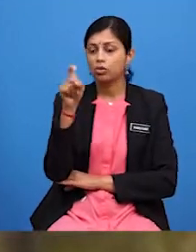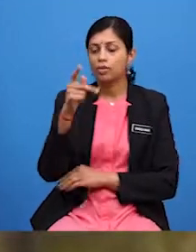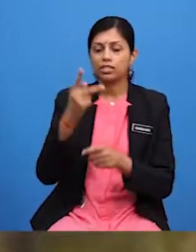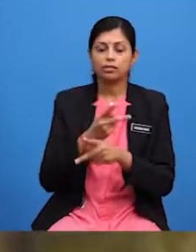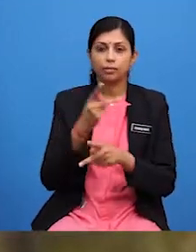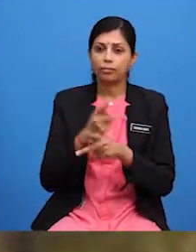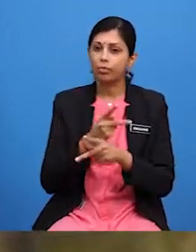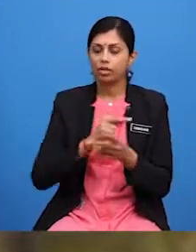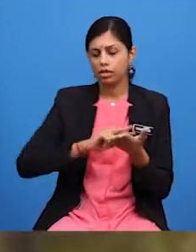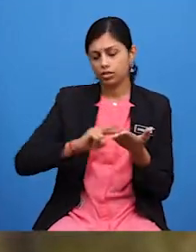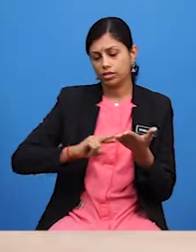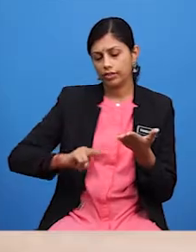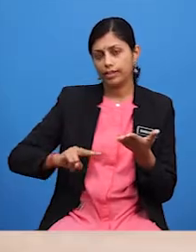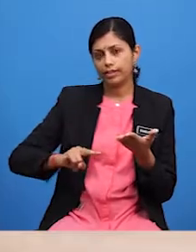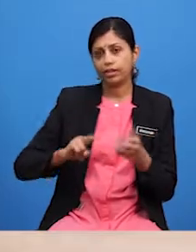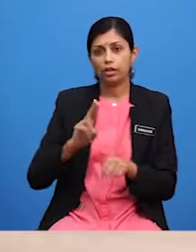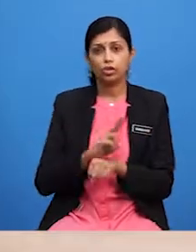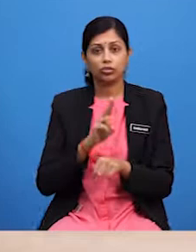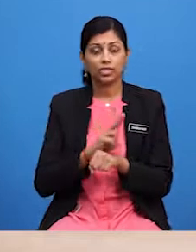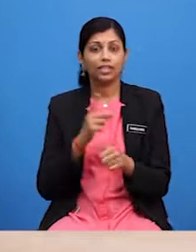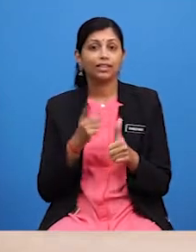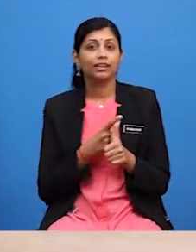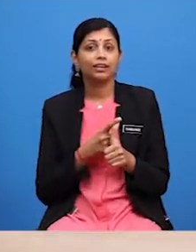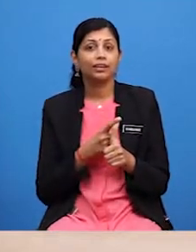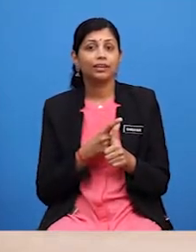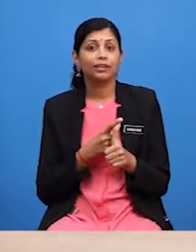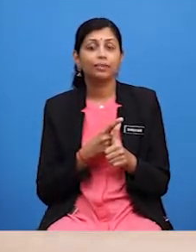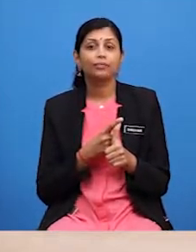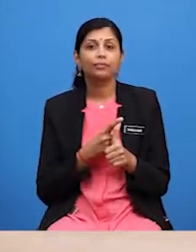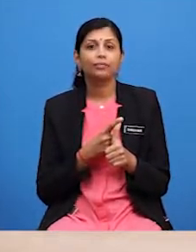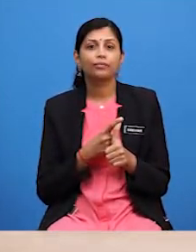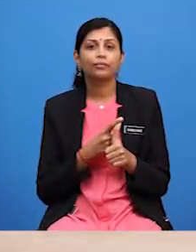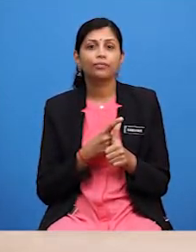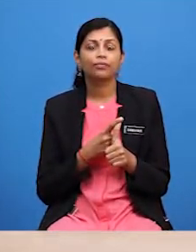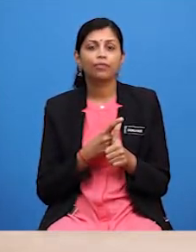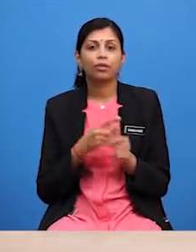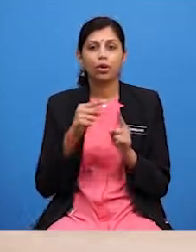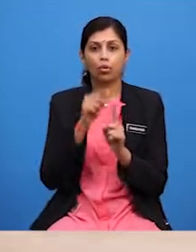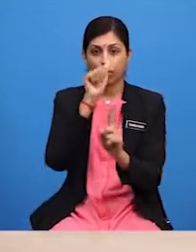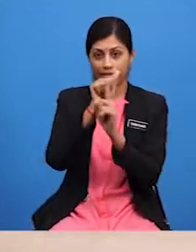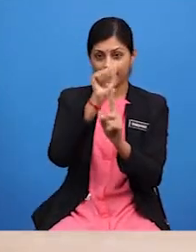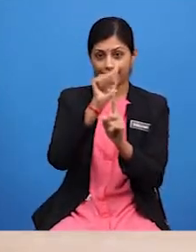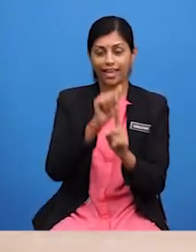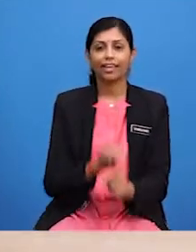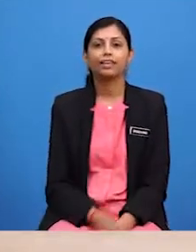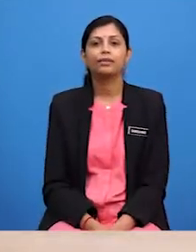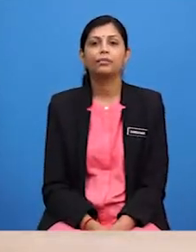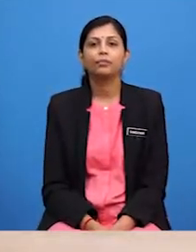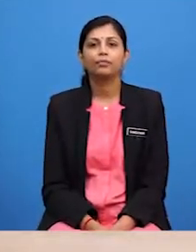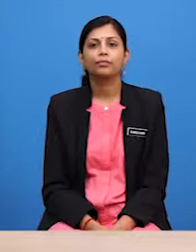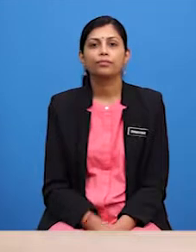by using the 1. Use word attack the strategies.